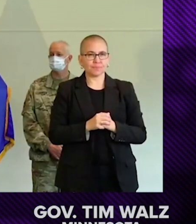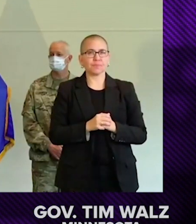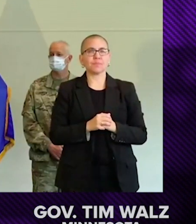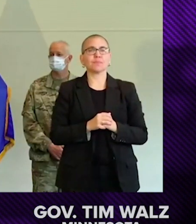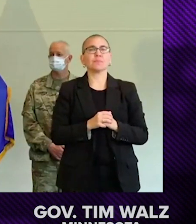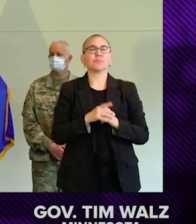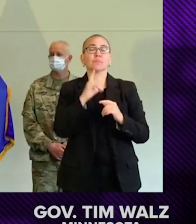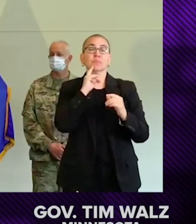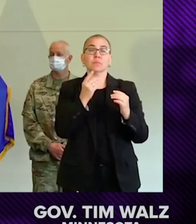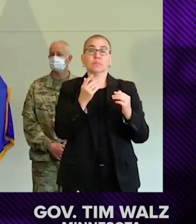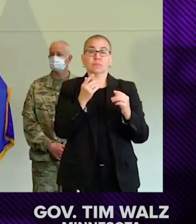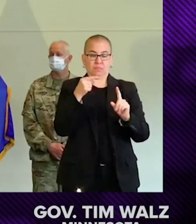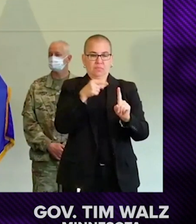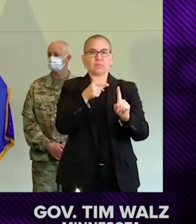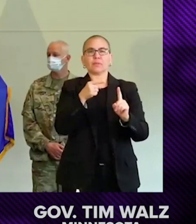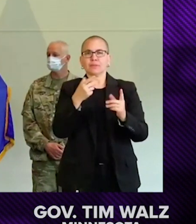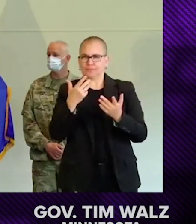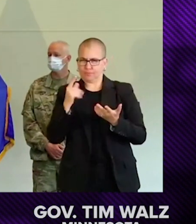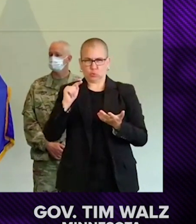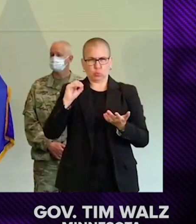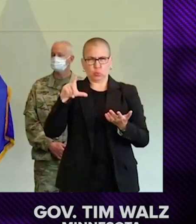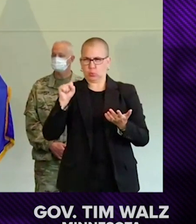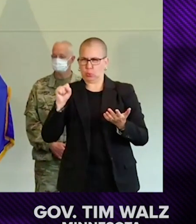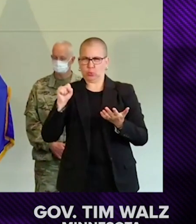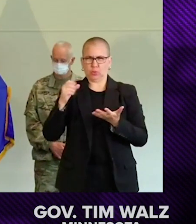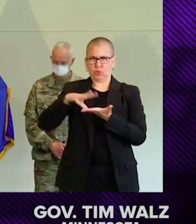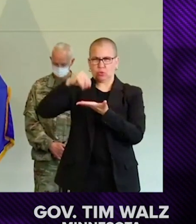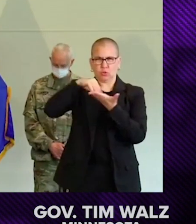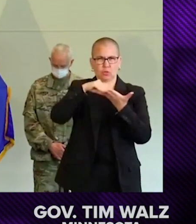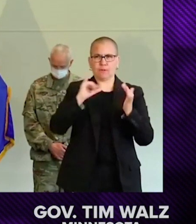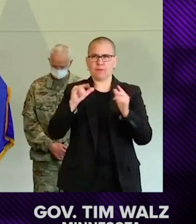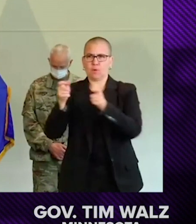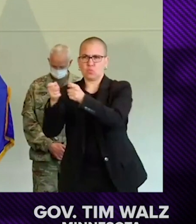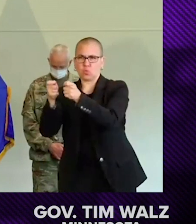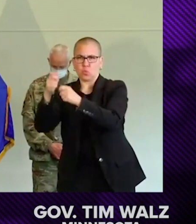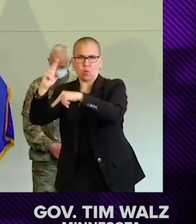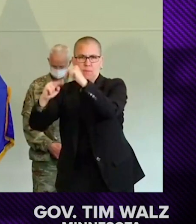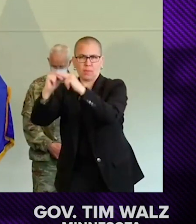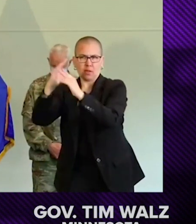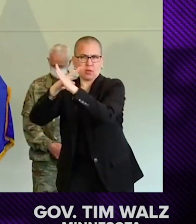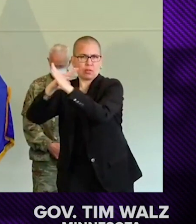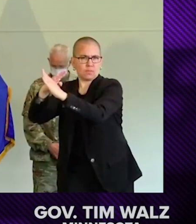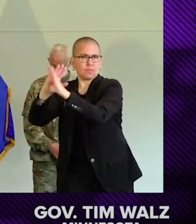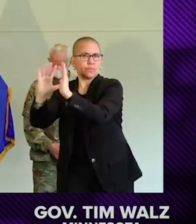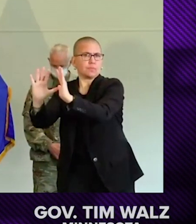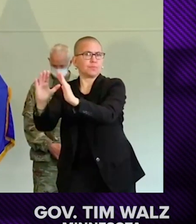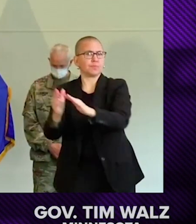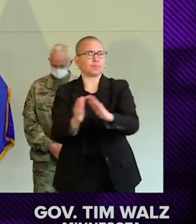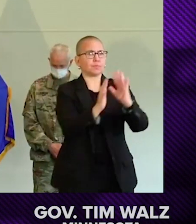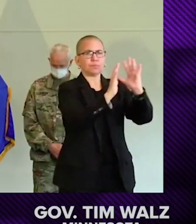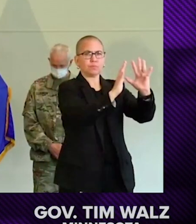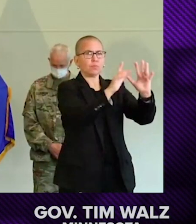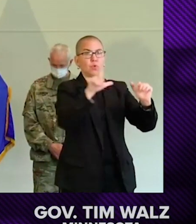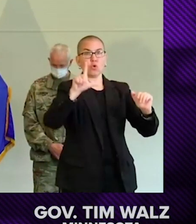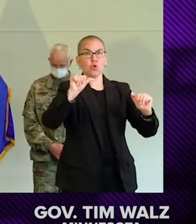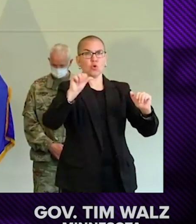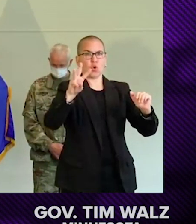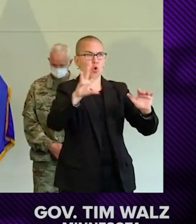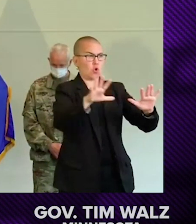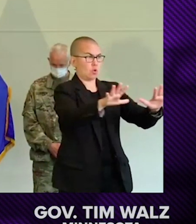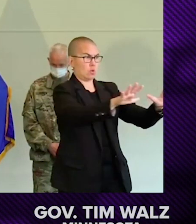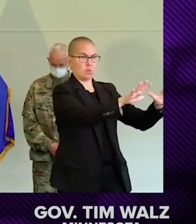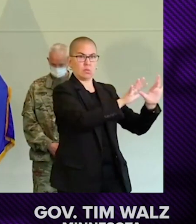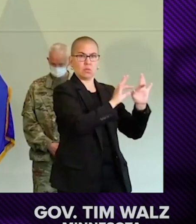get control, to make sure that buildings aren't burned and the rule of law collapses, are those very institutional